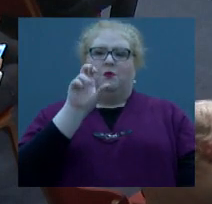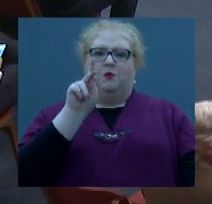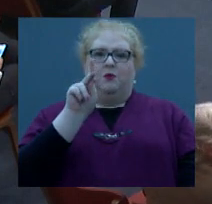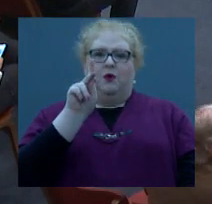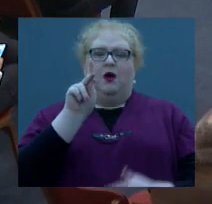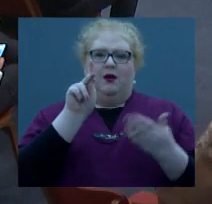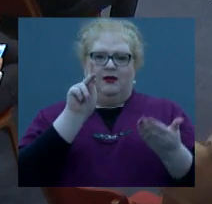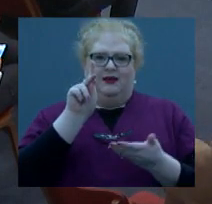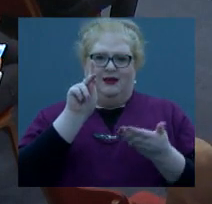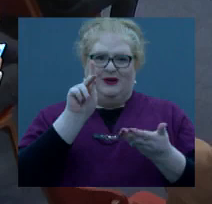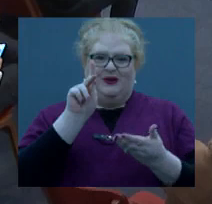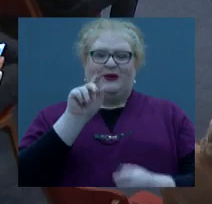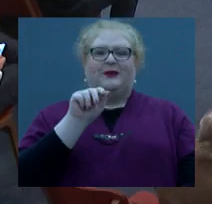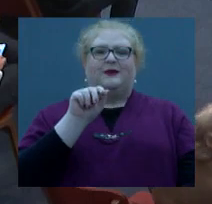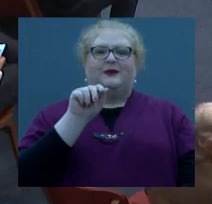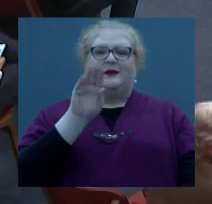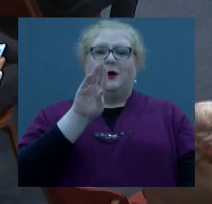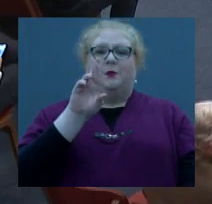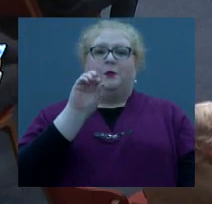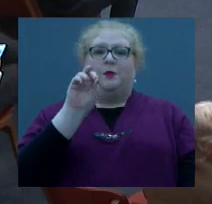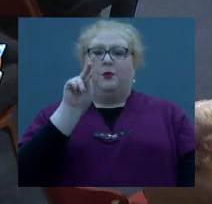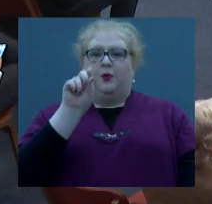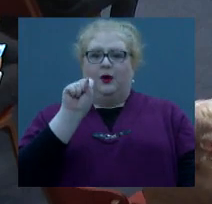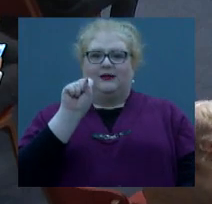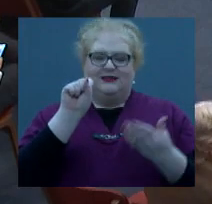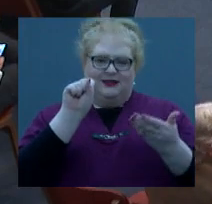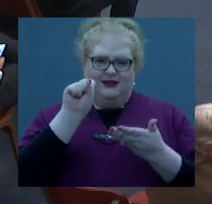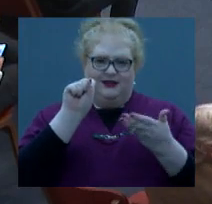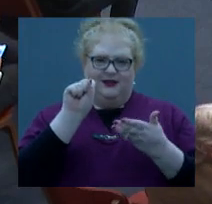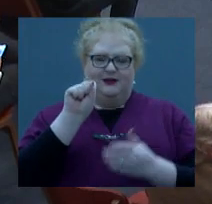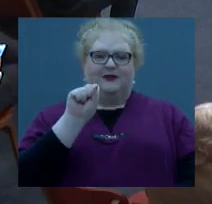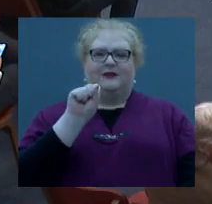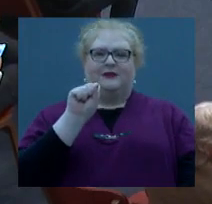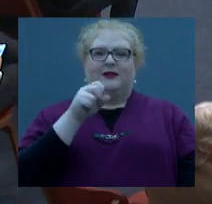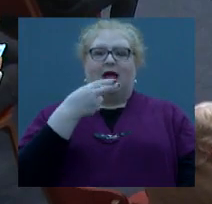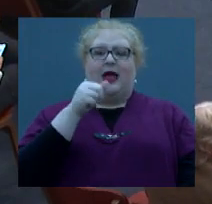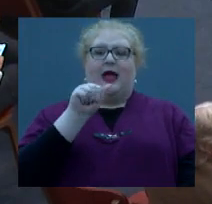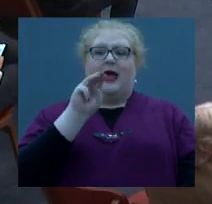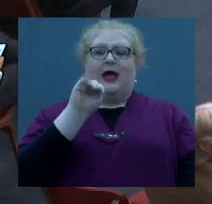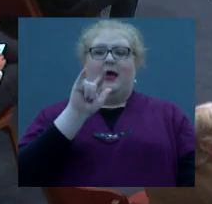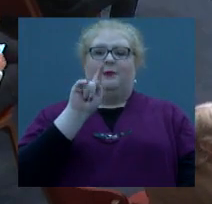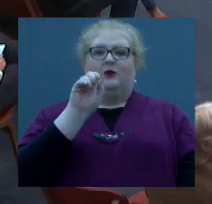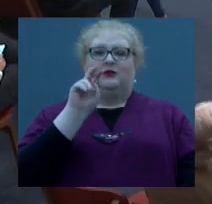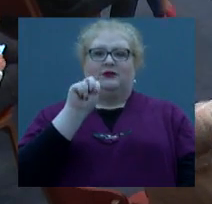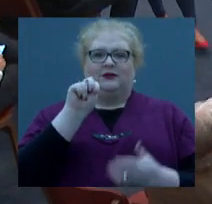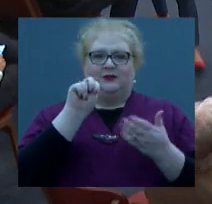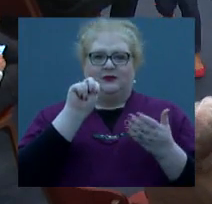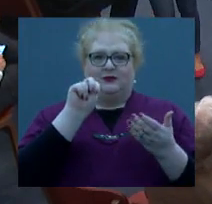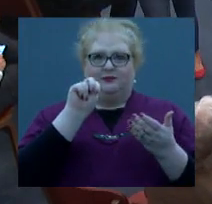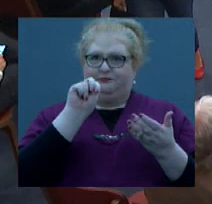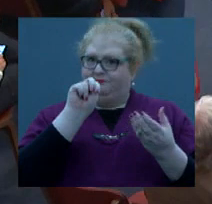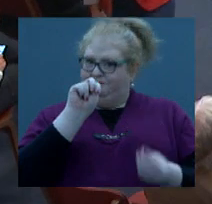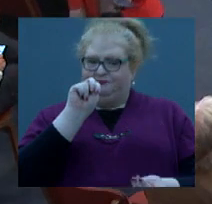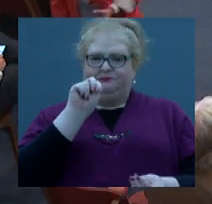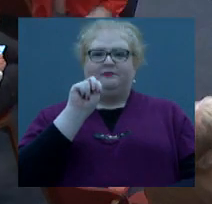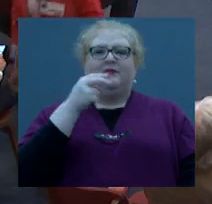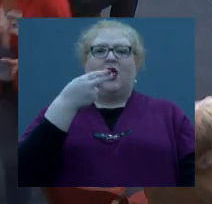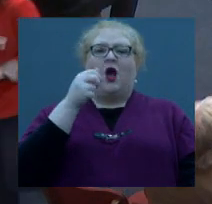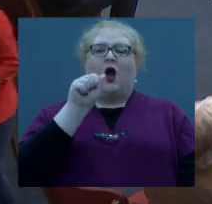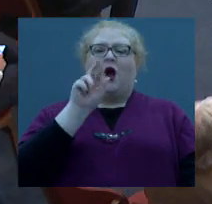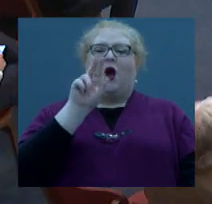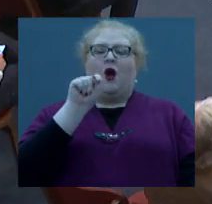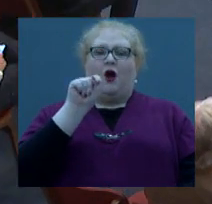Here. Commissioner Brooks. Here. Commissioner Hamilton. Commissioner Hart.